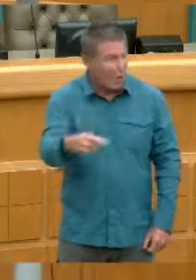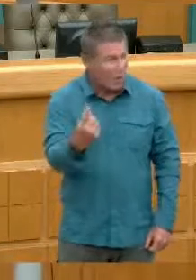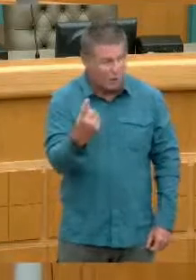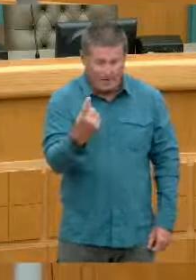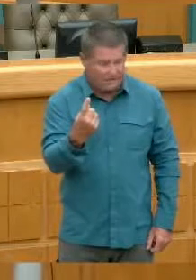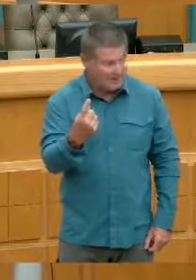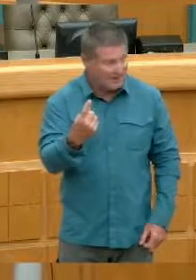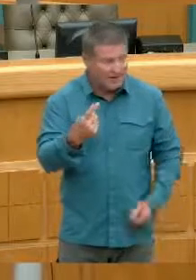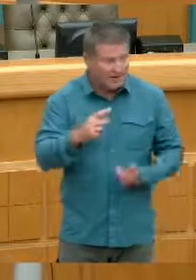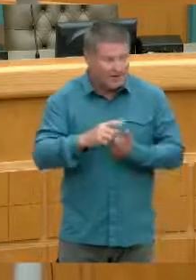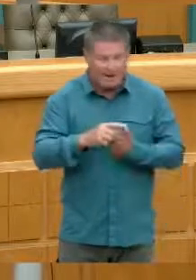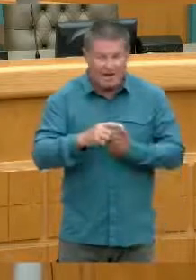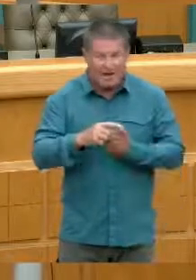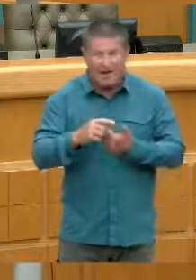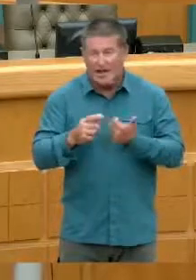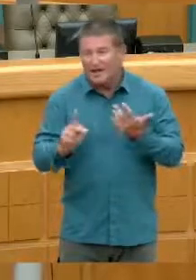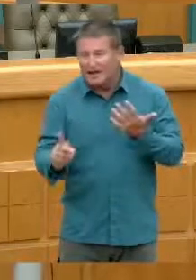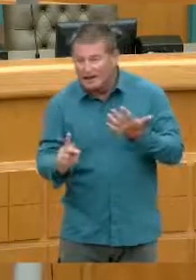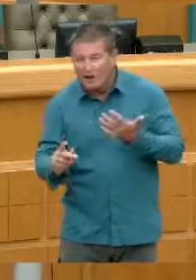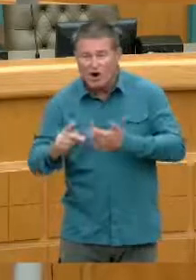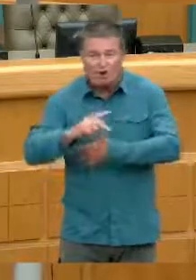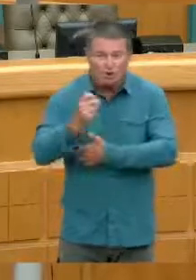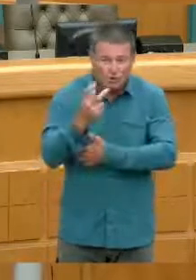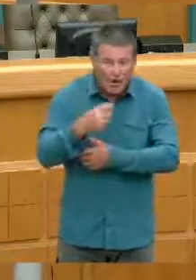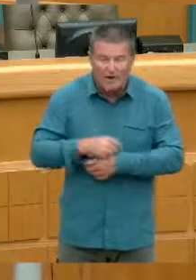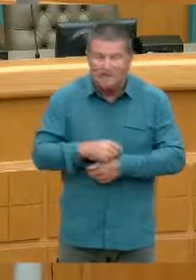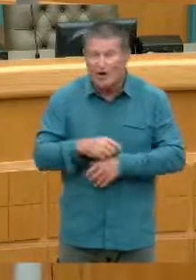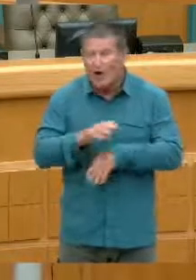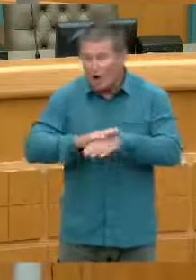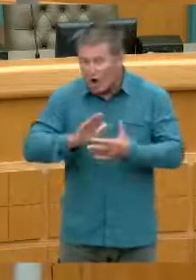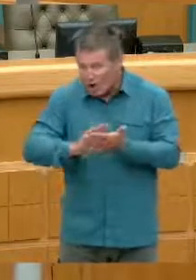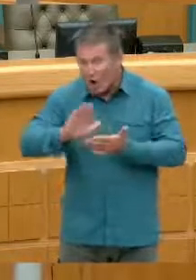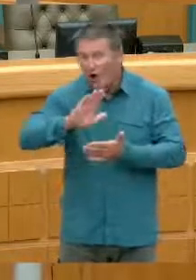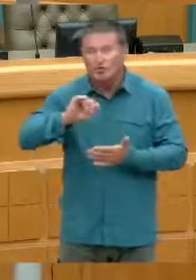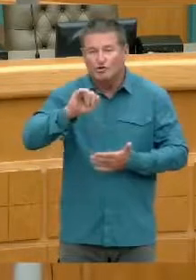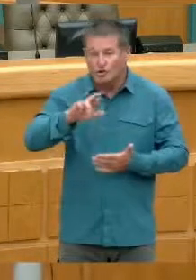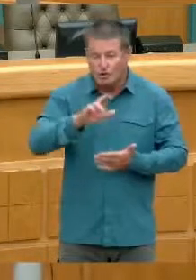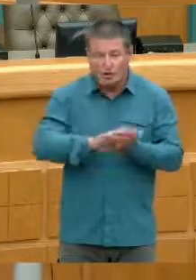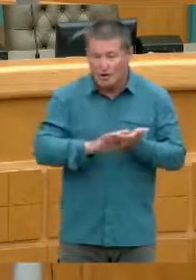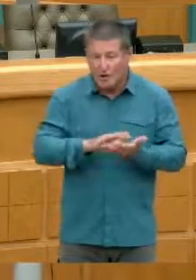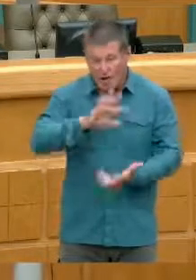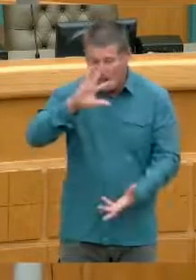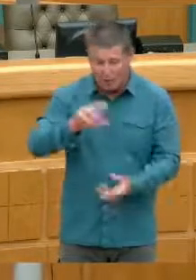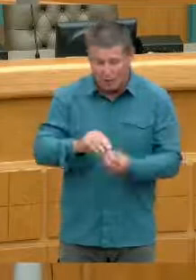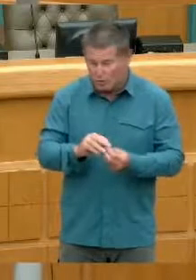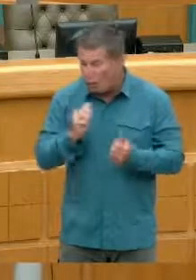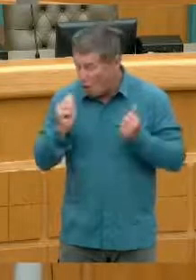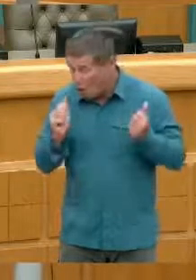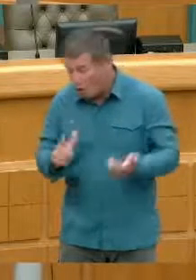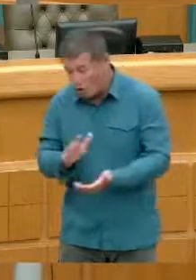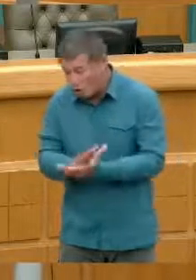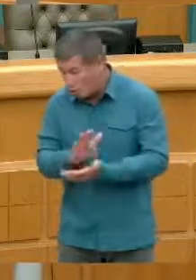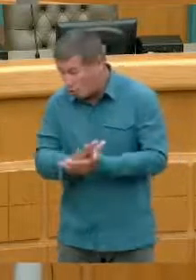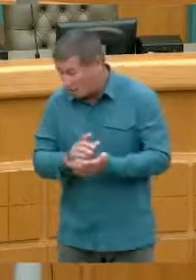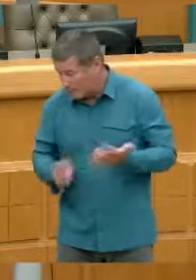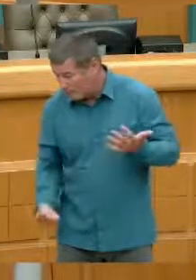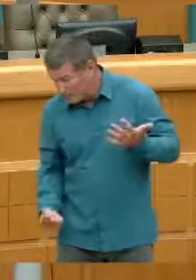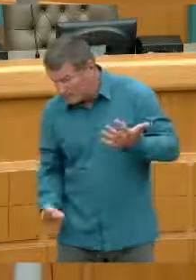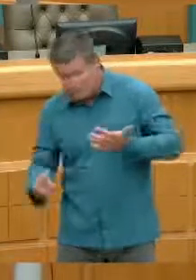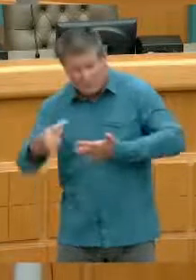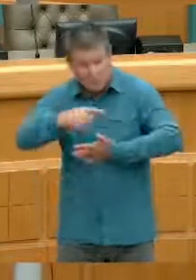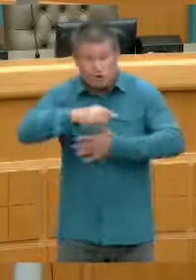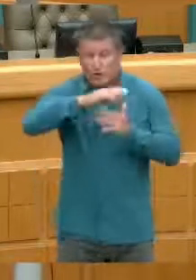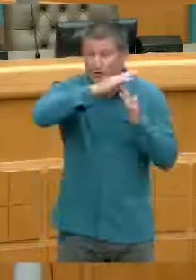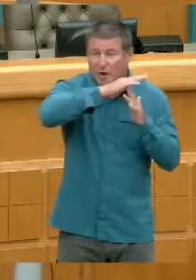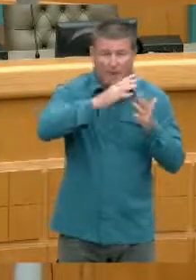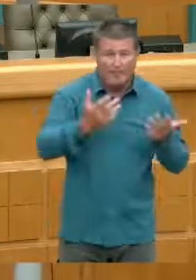12, not just junior colleges and community colleges, also universities, so all the way through. And while we're combining